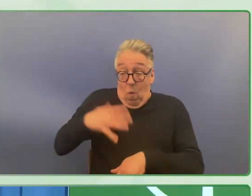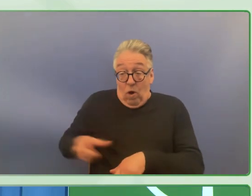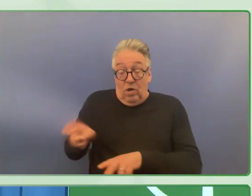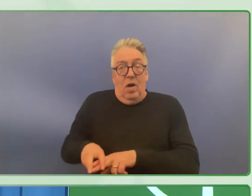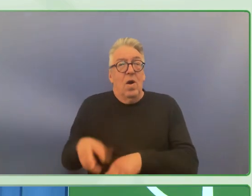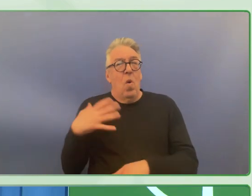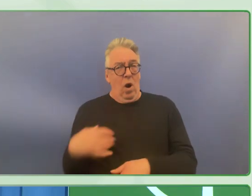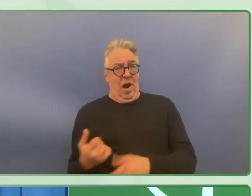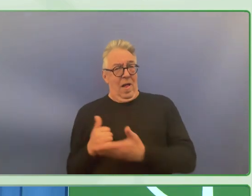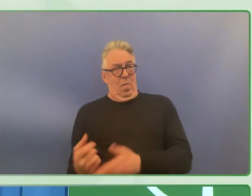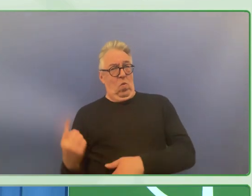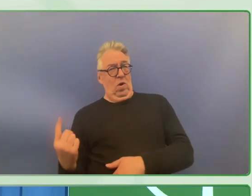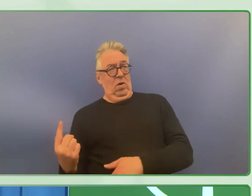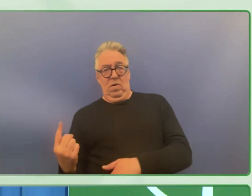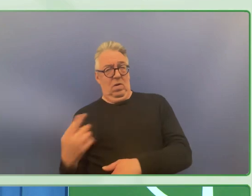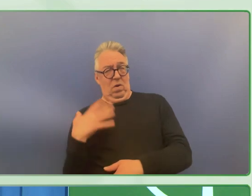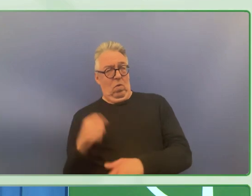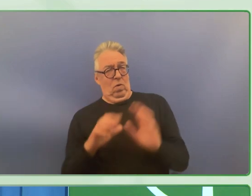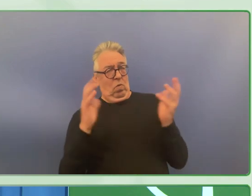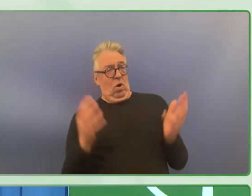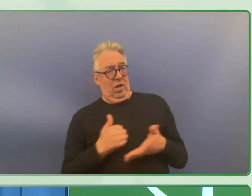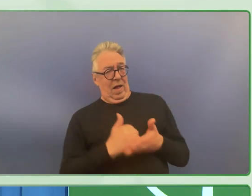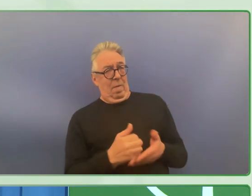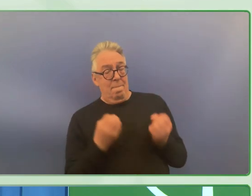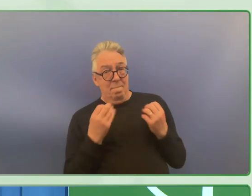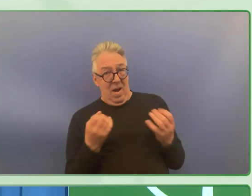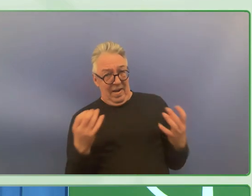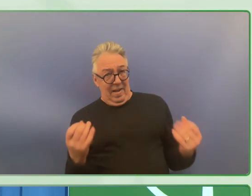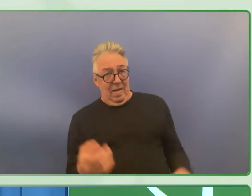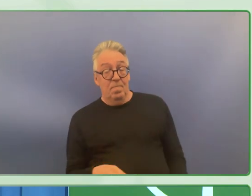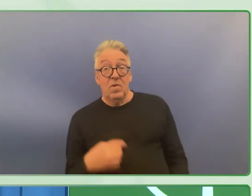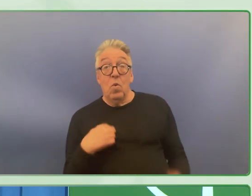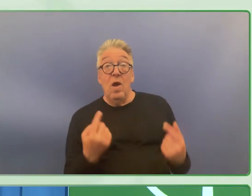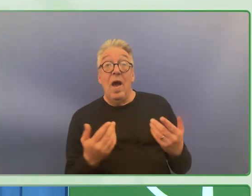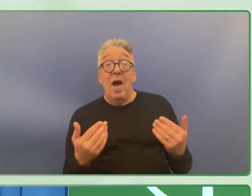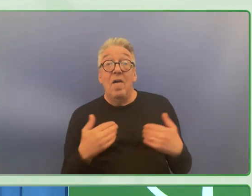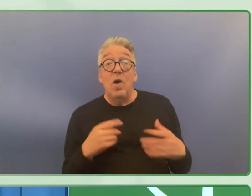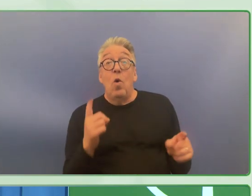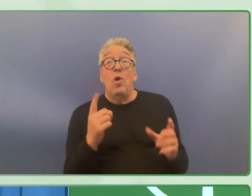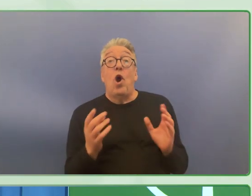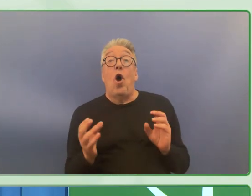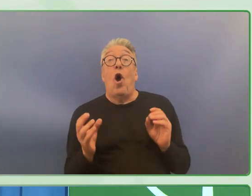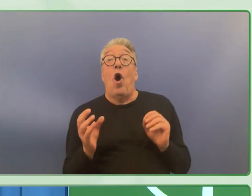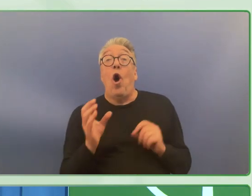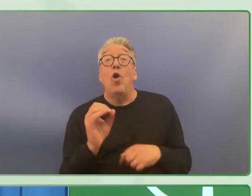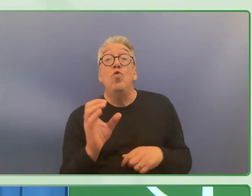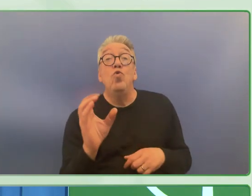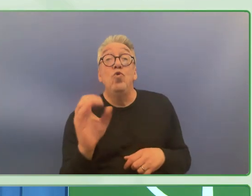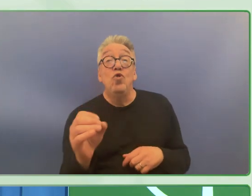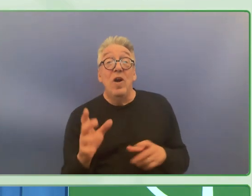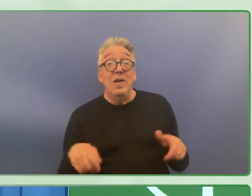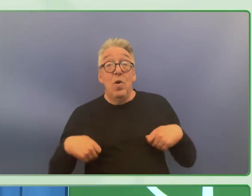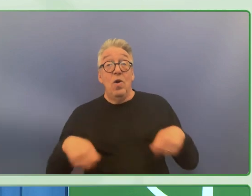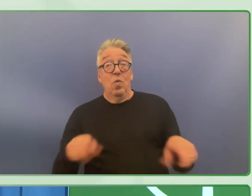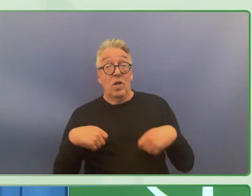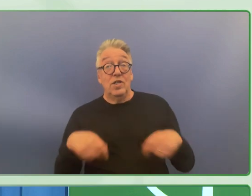world, and we have. Hundreds of such wheelchairs have been delivered by local manufacturers in the